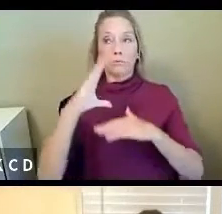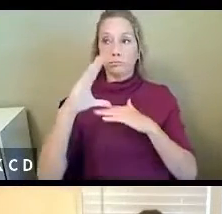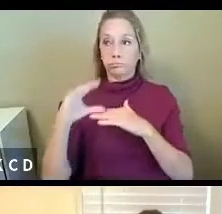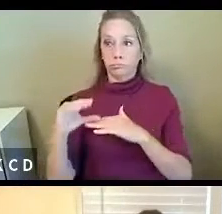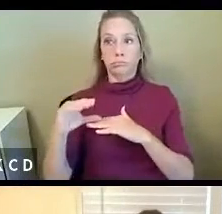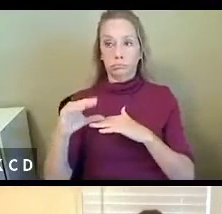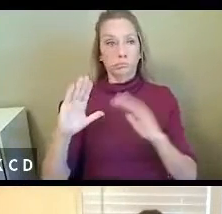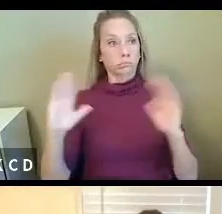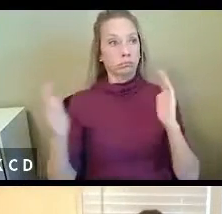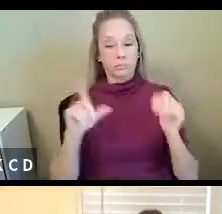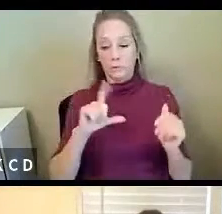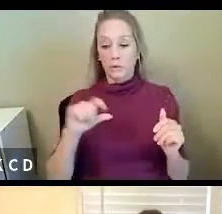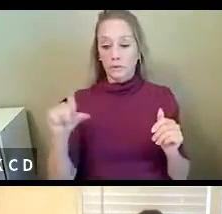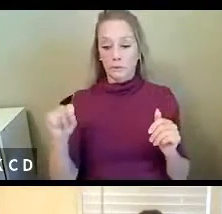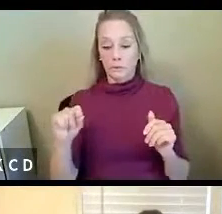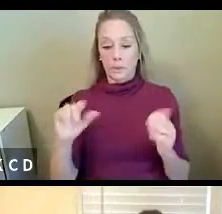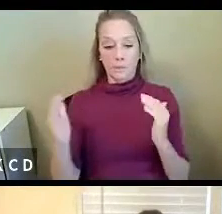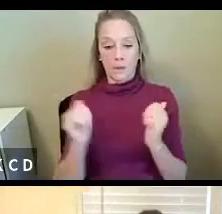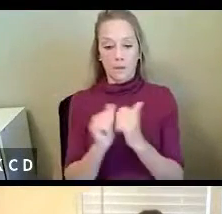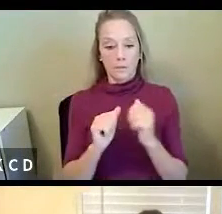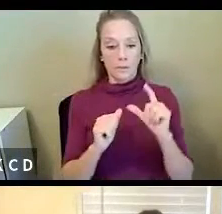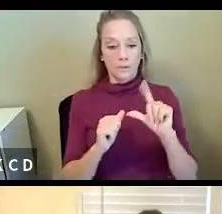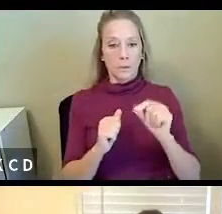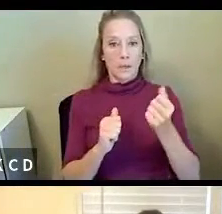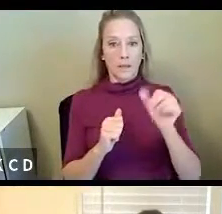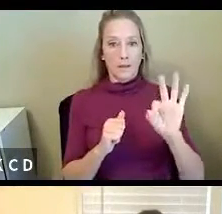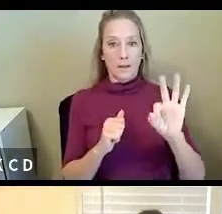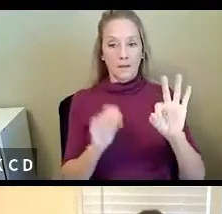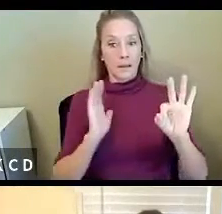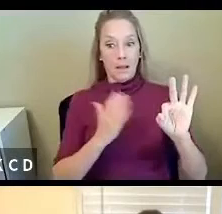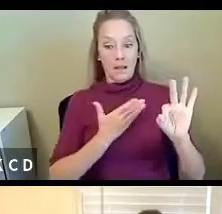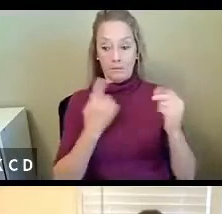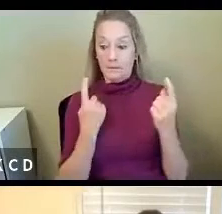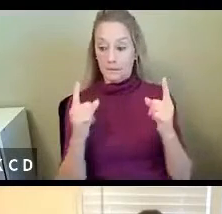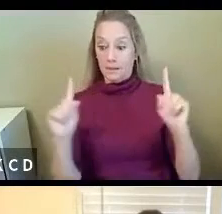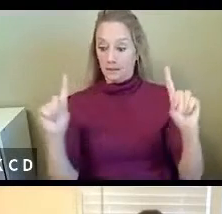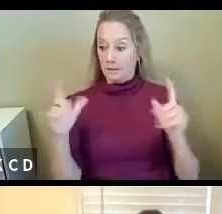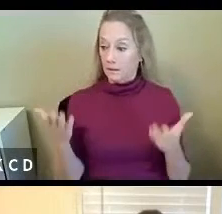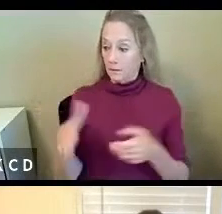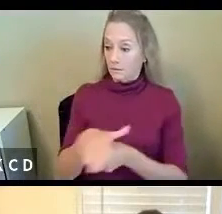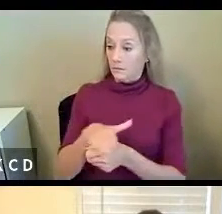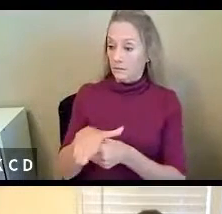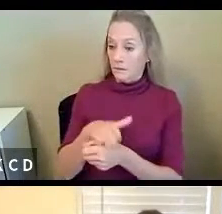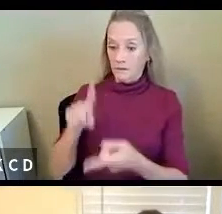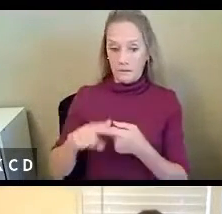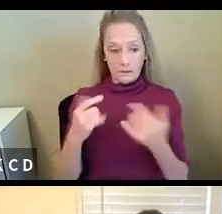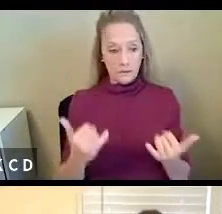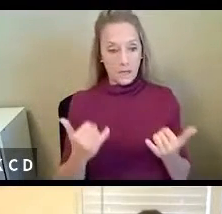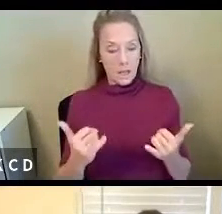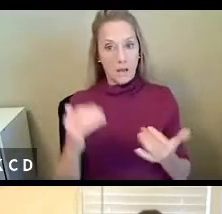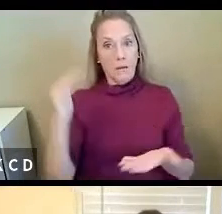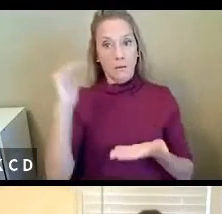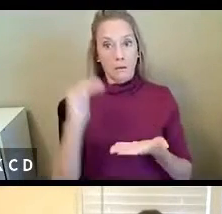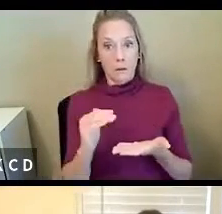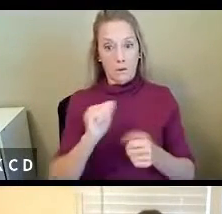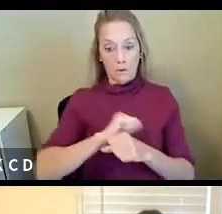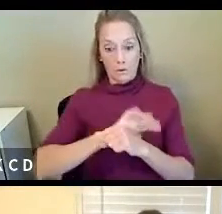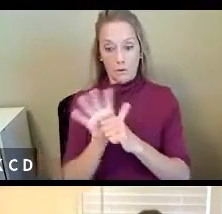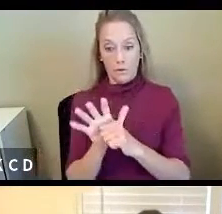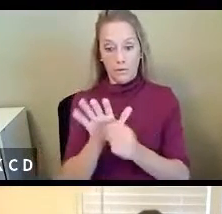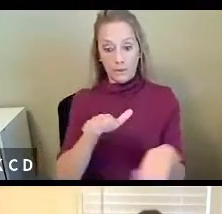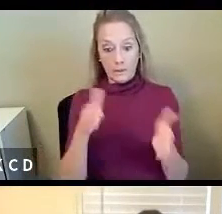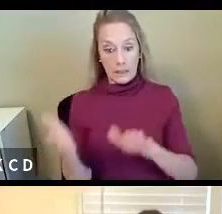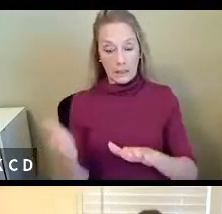2020 versus 2019. Given our success locally till now and lower COVID-19 deaths, it would seem we